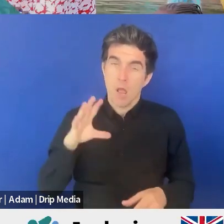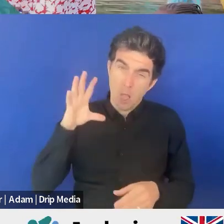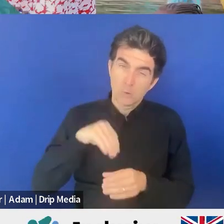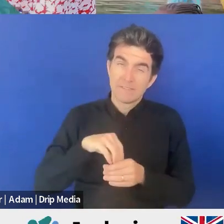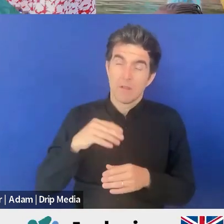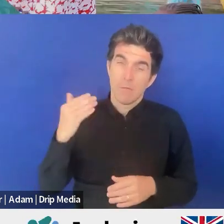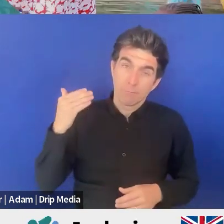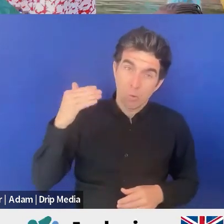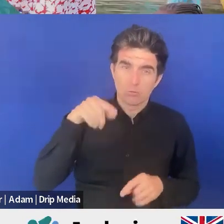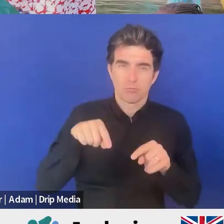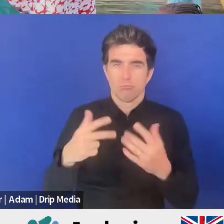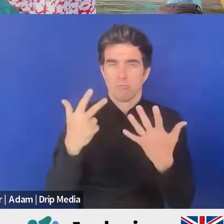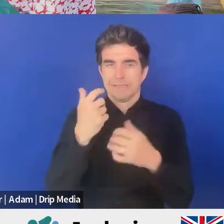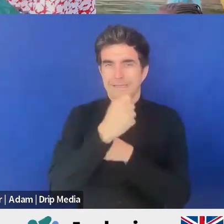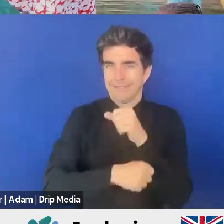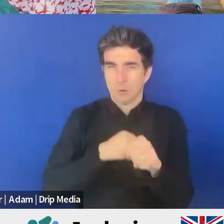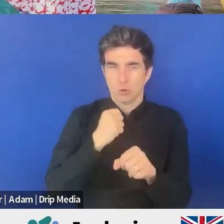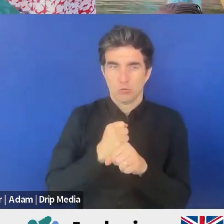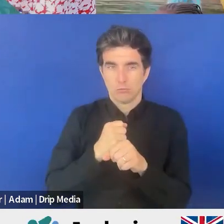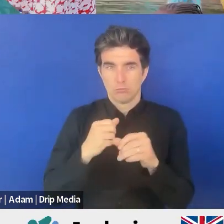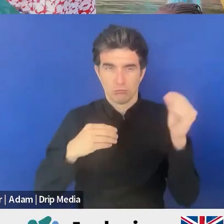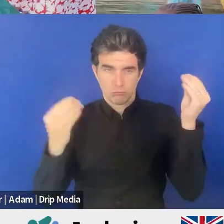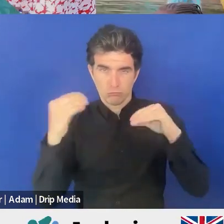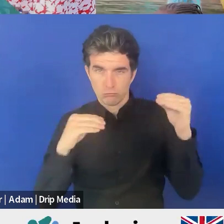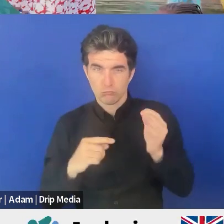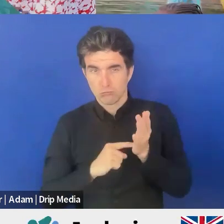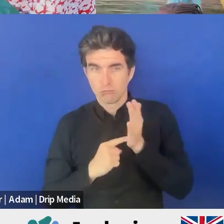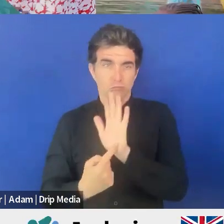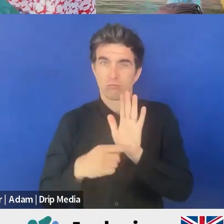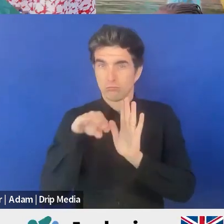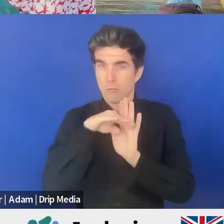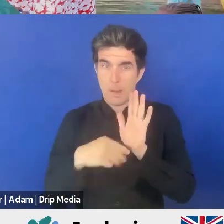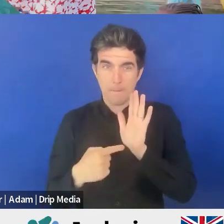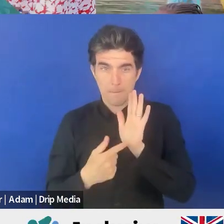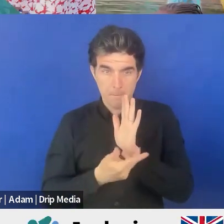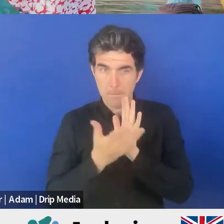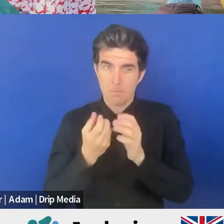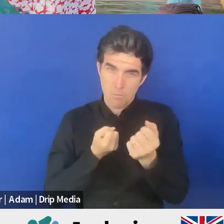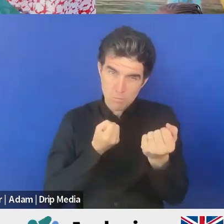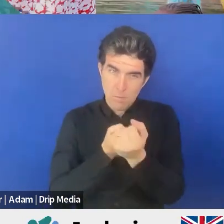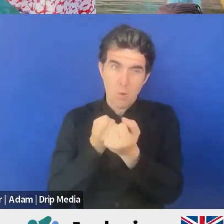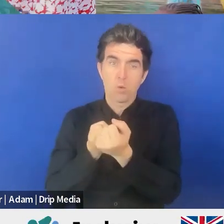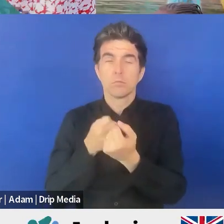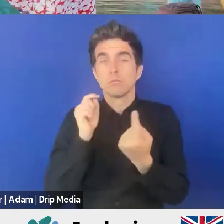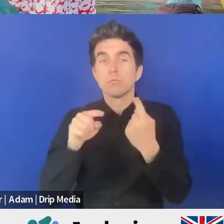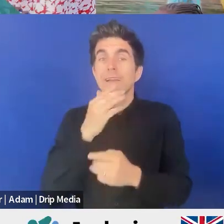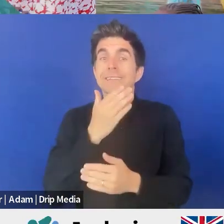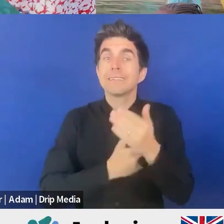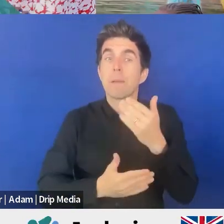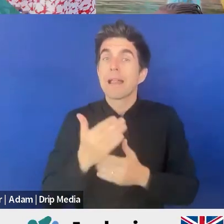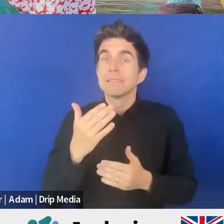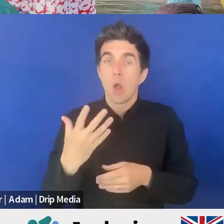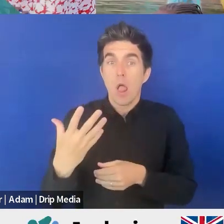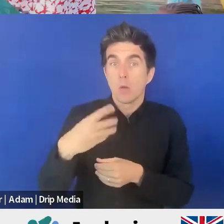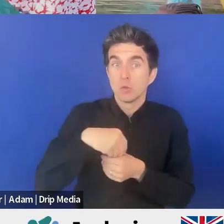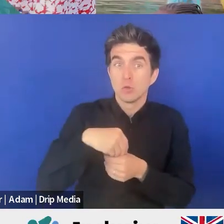that supports the FCDO Disability Inclusion Rights Strategy in 6 countries in Africa and